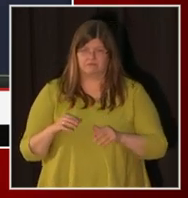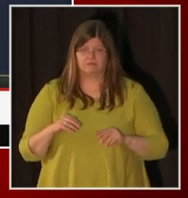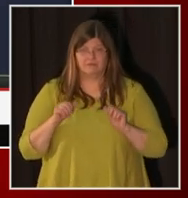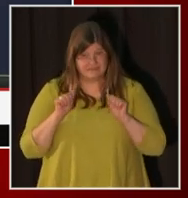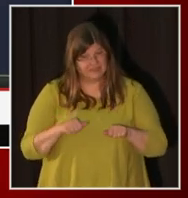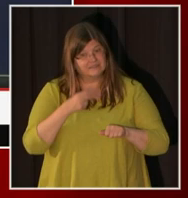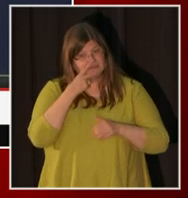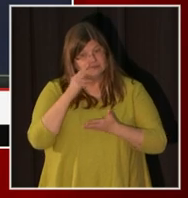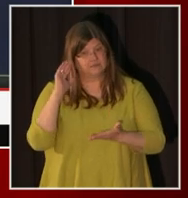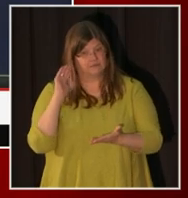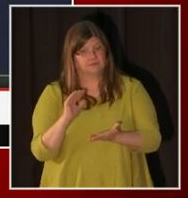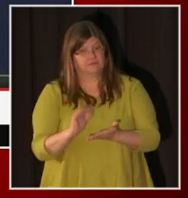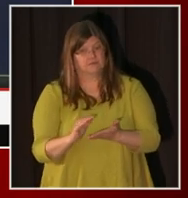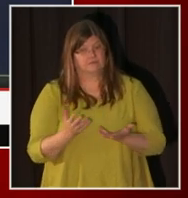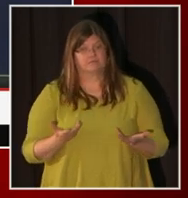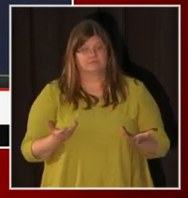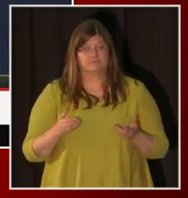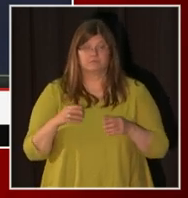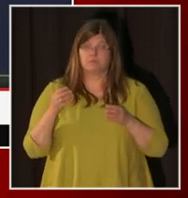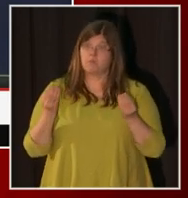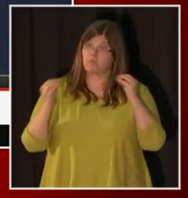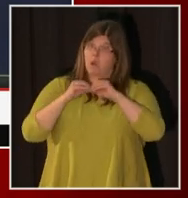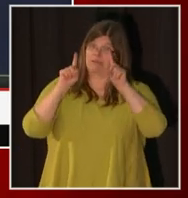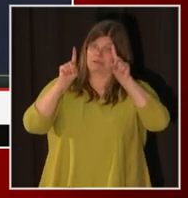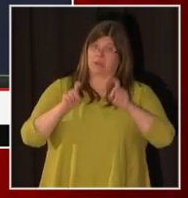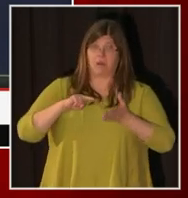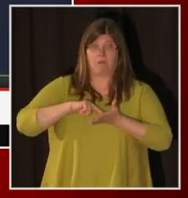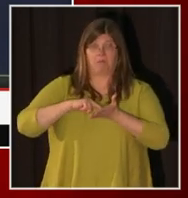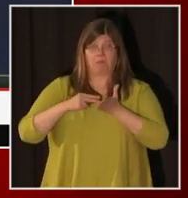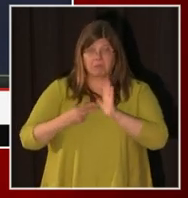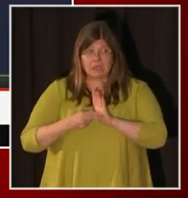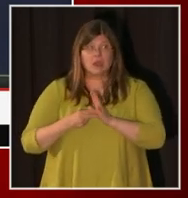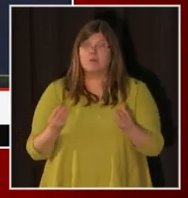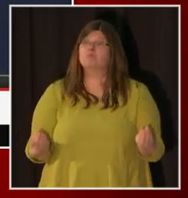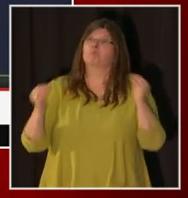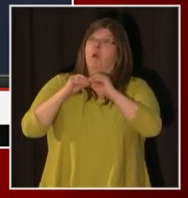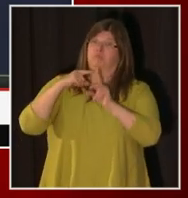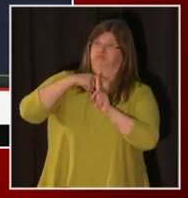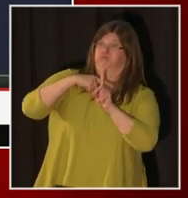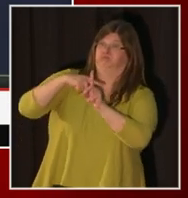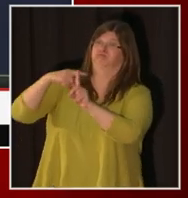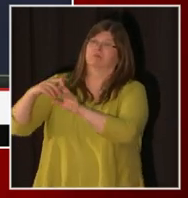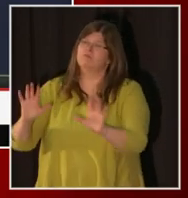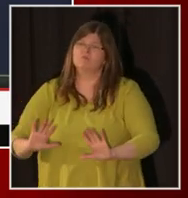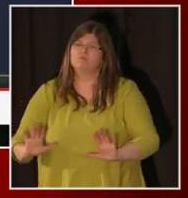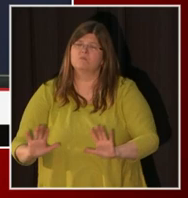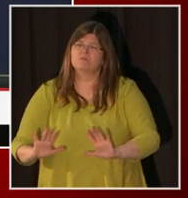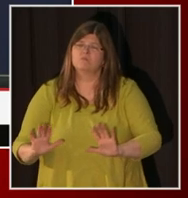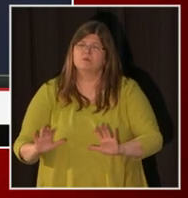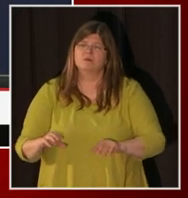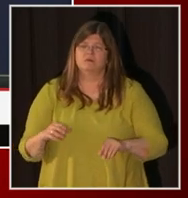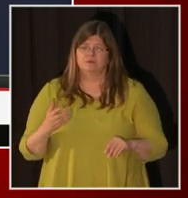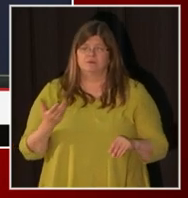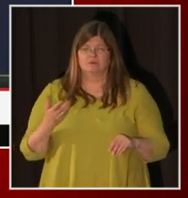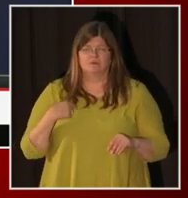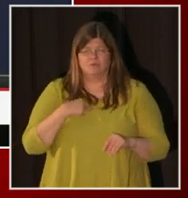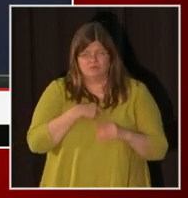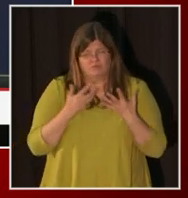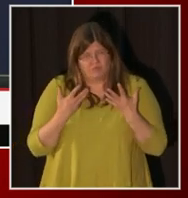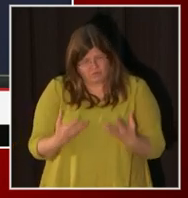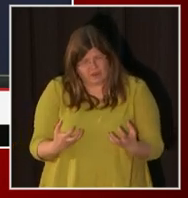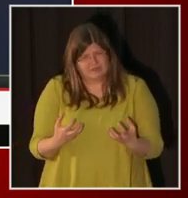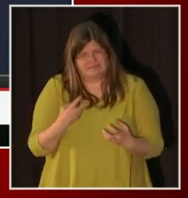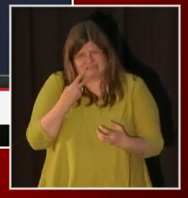of new cases. So that's one of the reasons why we've also been very interested in having people decrease